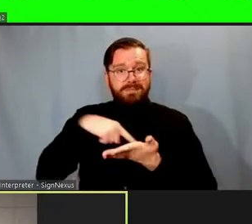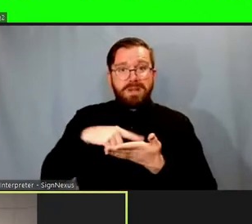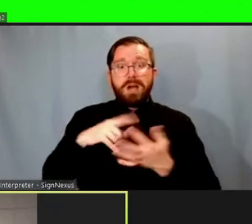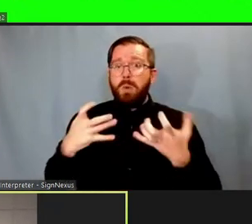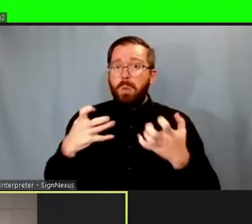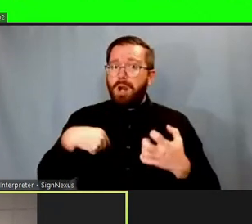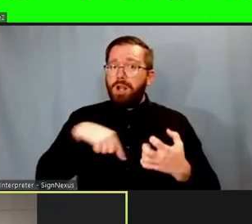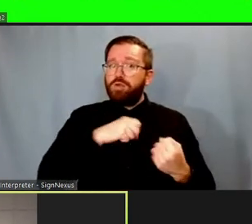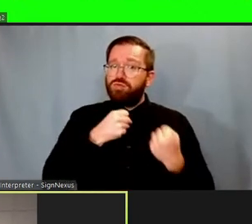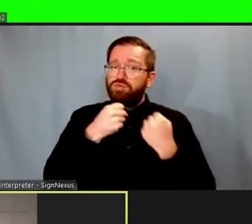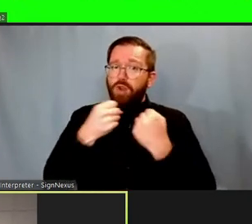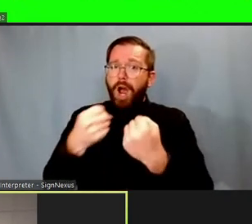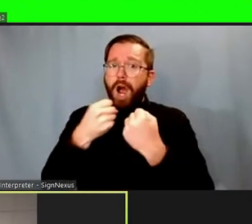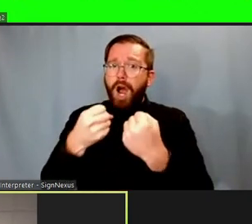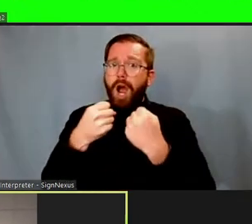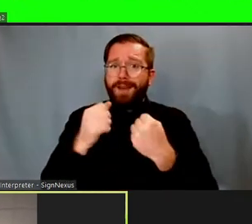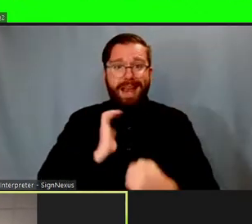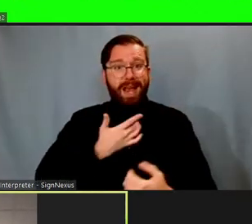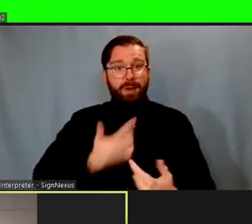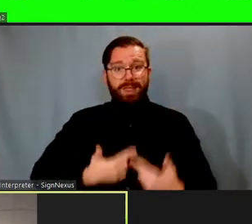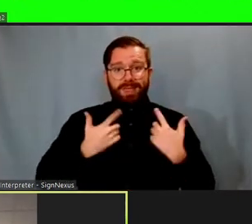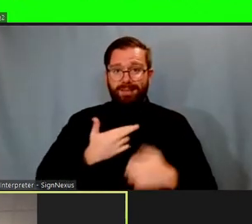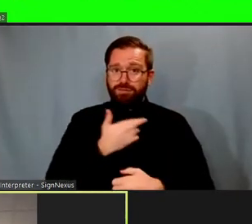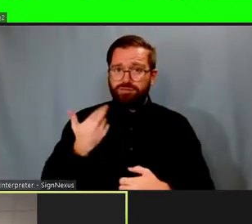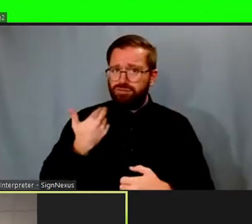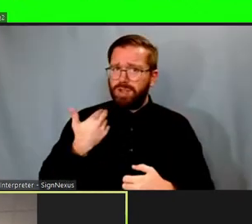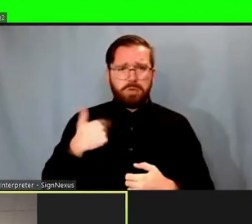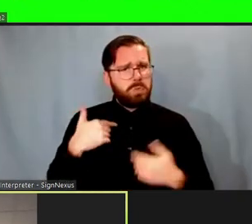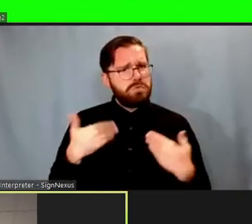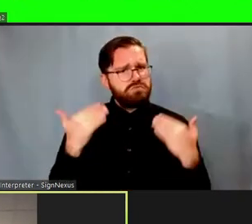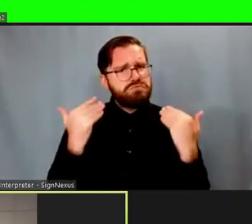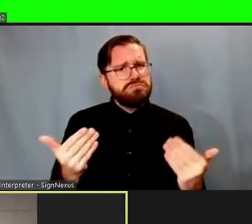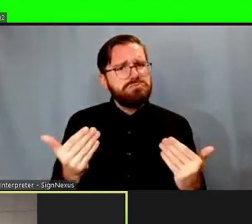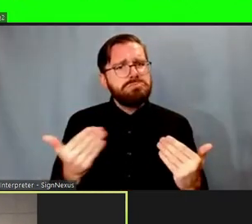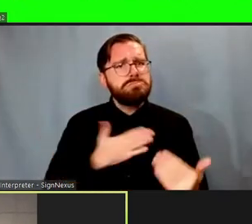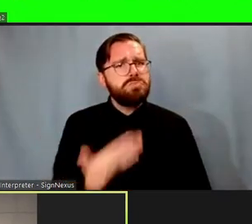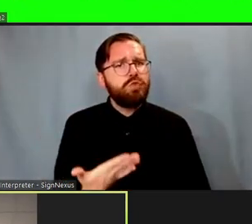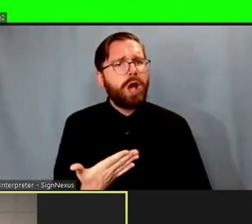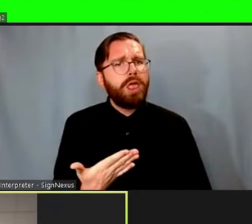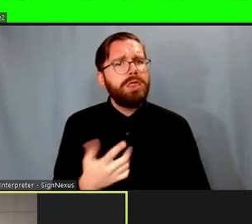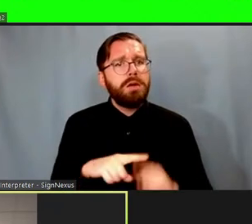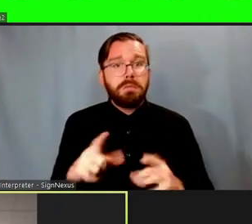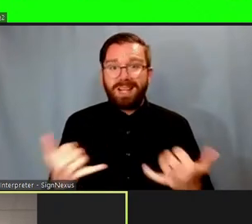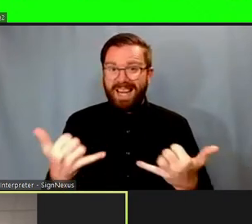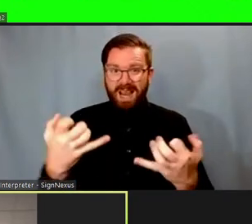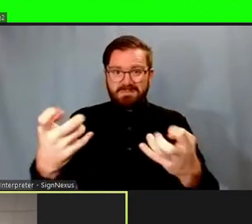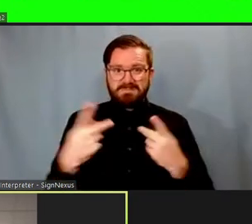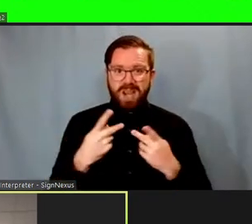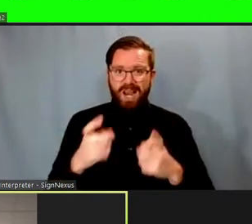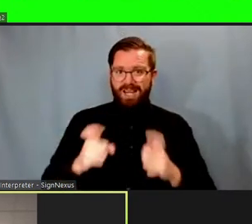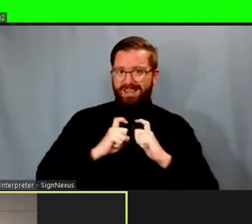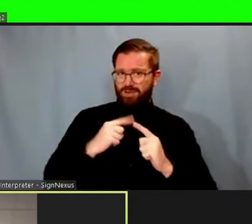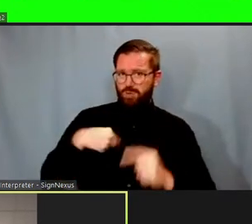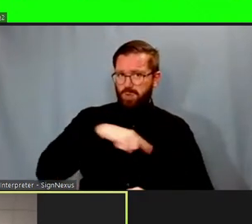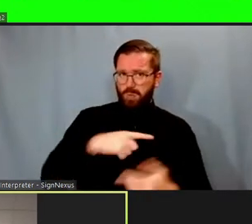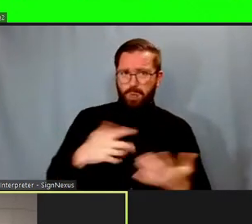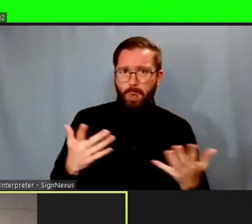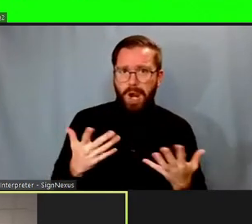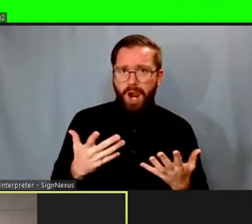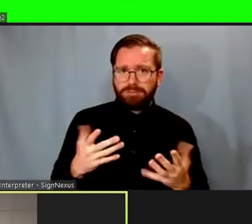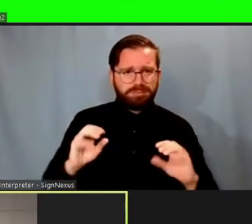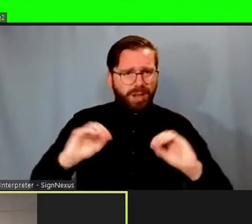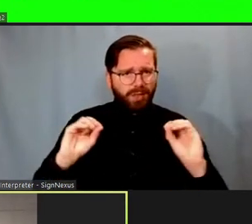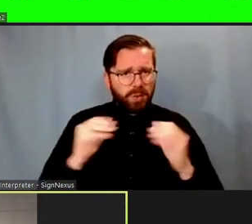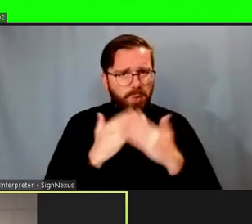them and we put our lives at risk but what did we get in return we're not getting anything in return as fhb drivers i'm speaking